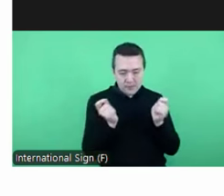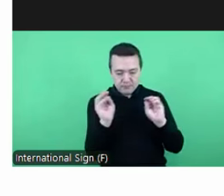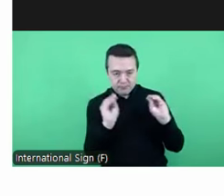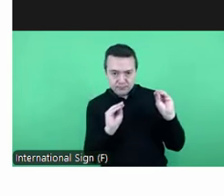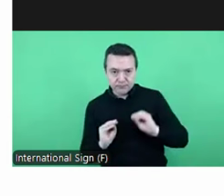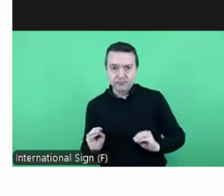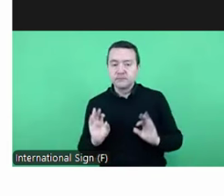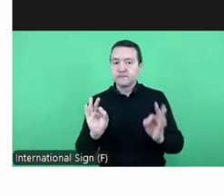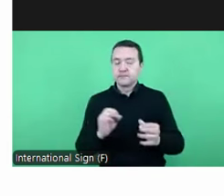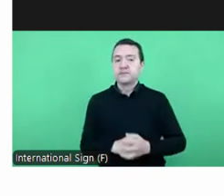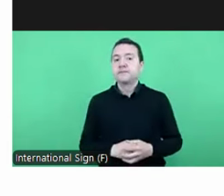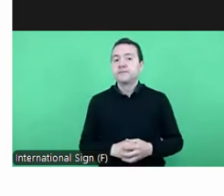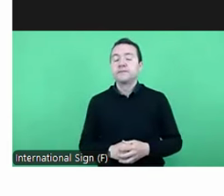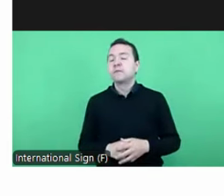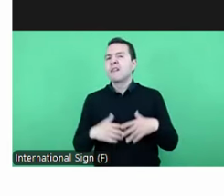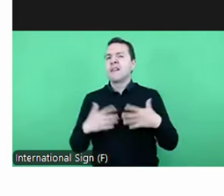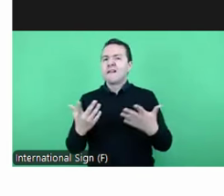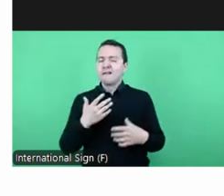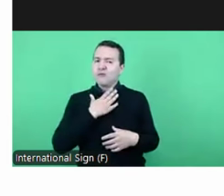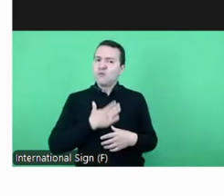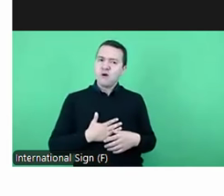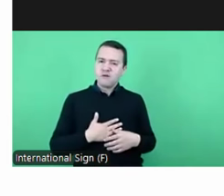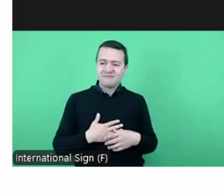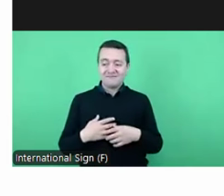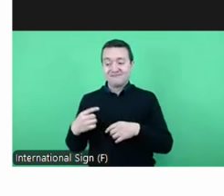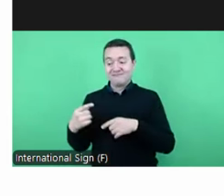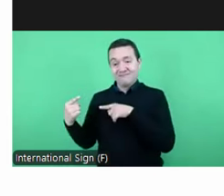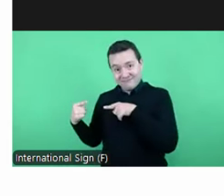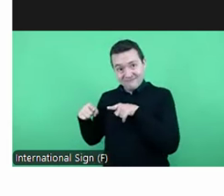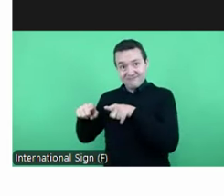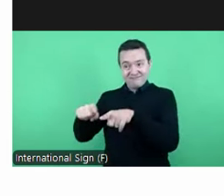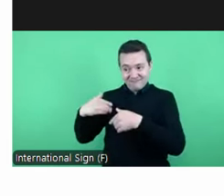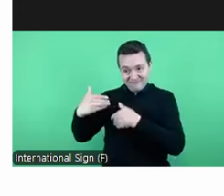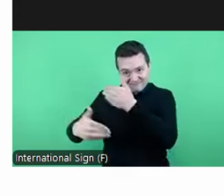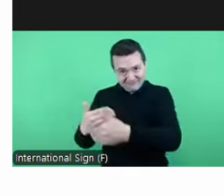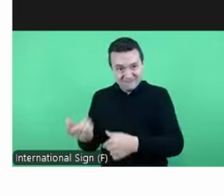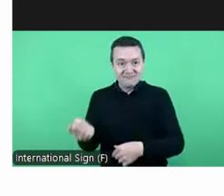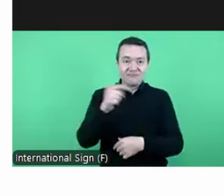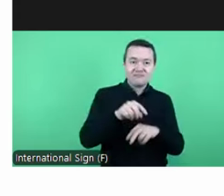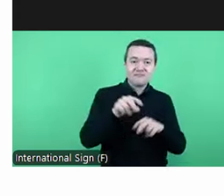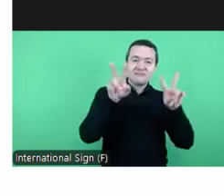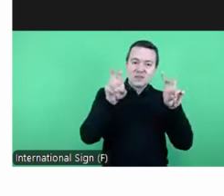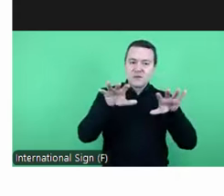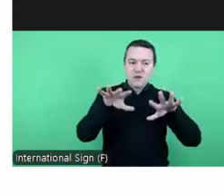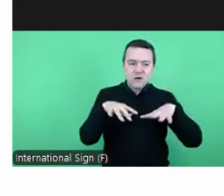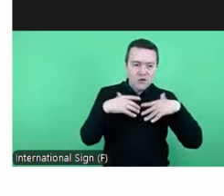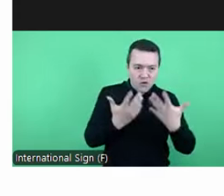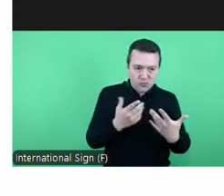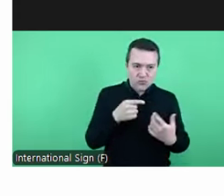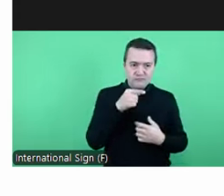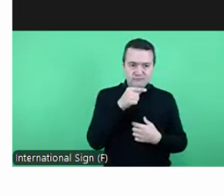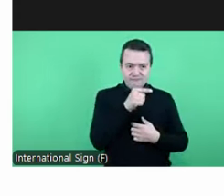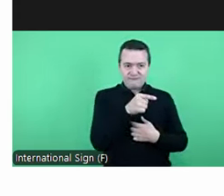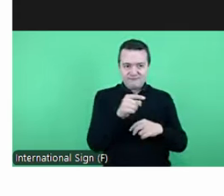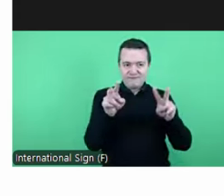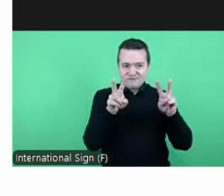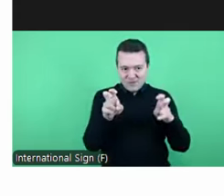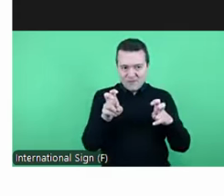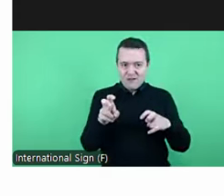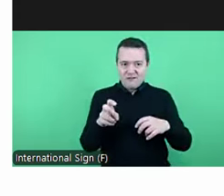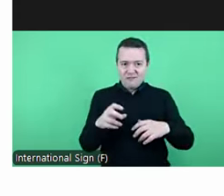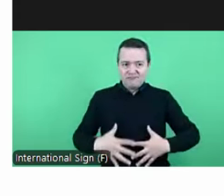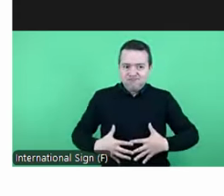mechanisms. tiempo, And se parallel, prevé estudiar la incorporación del it analgésico is en foreseen marzo, to study que the ya está bastante inclusion of the avanzado